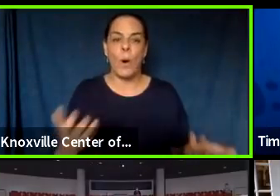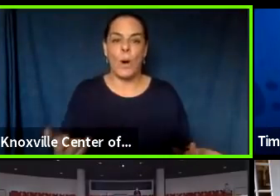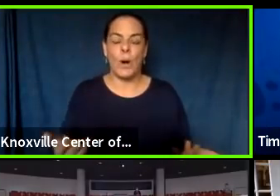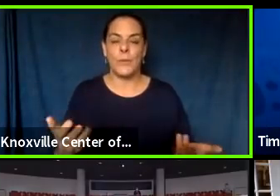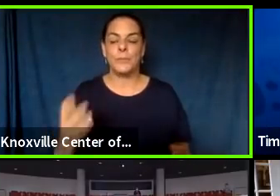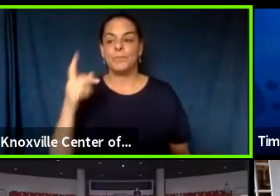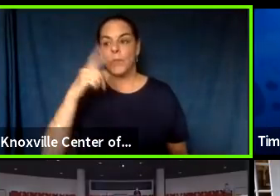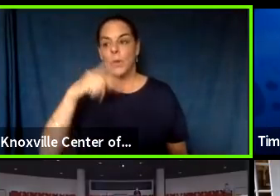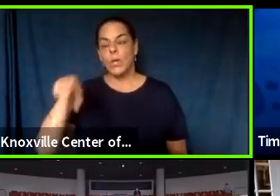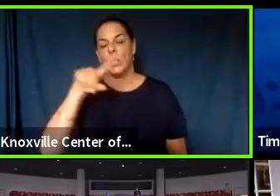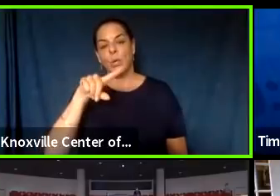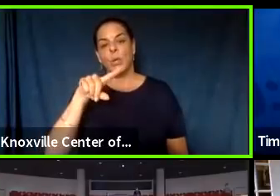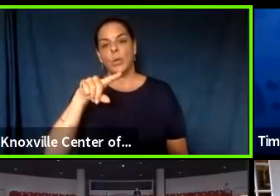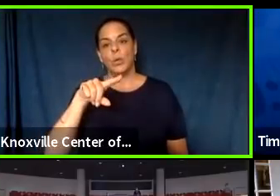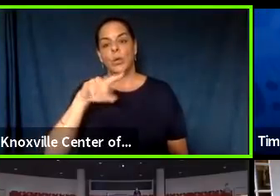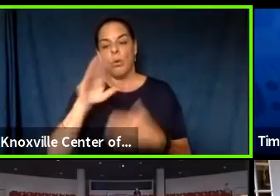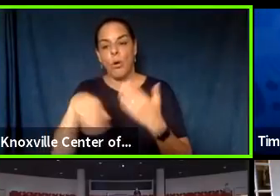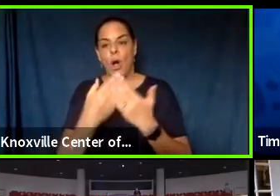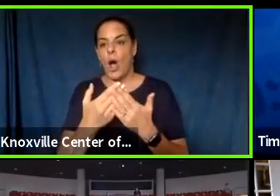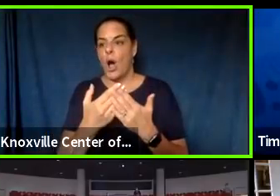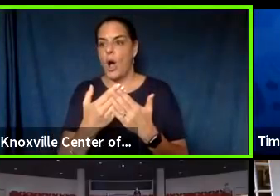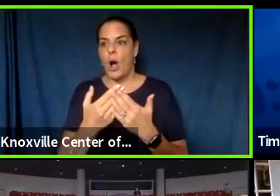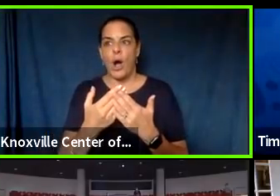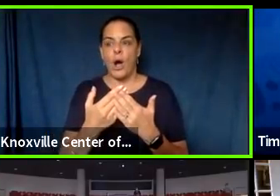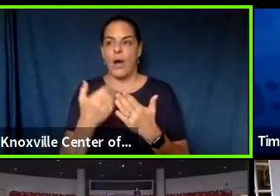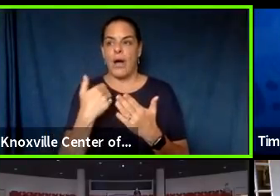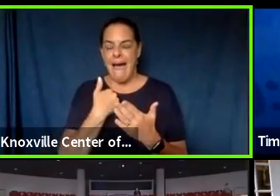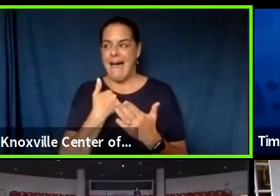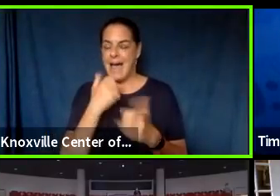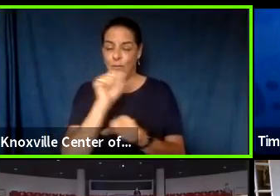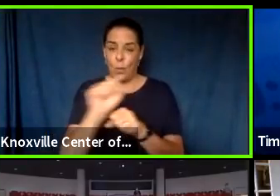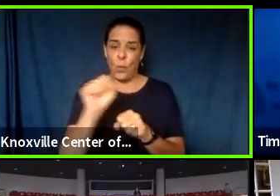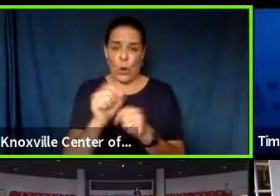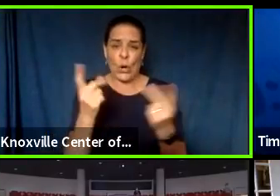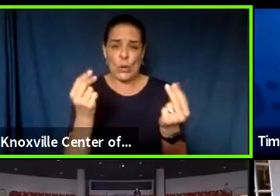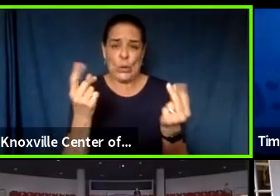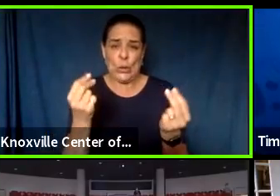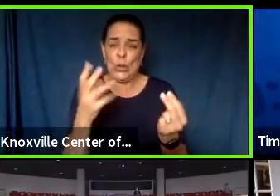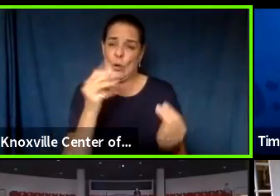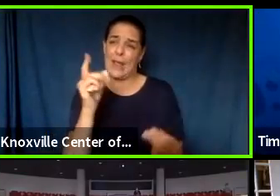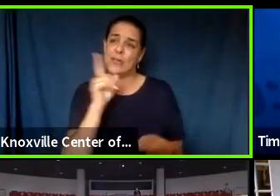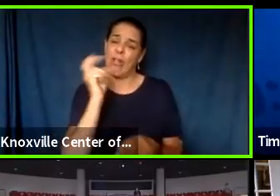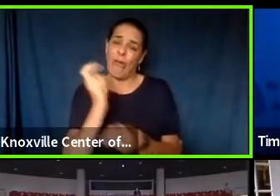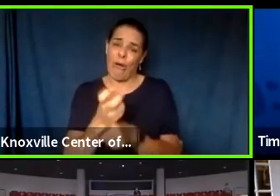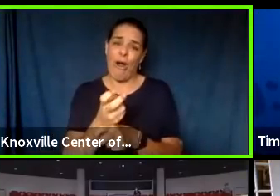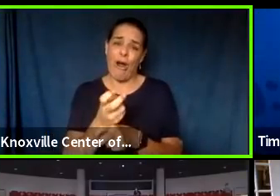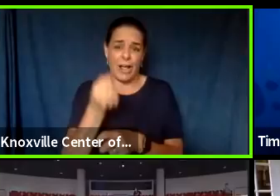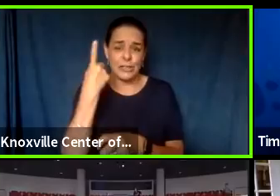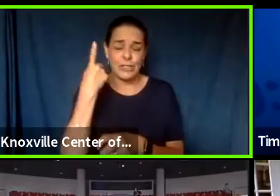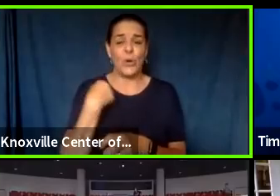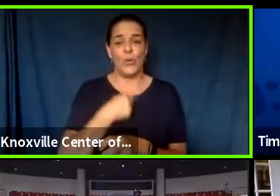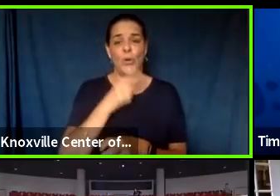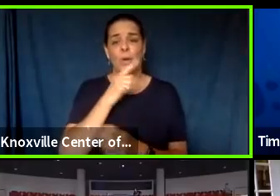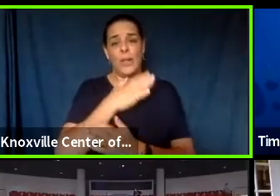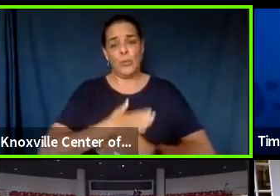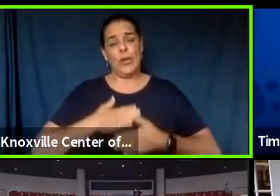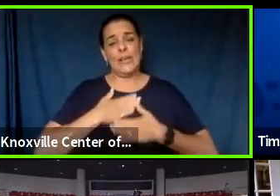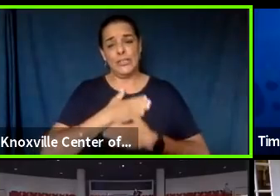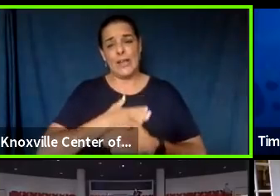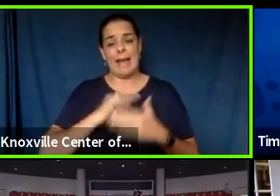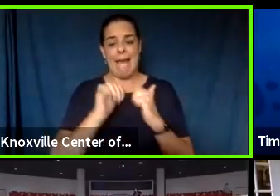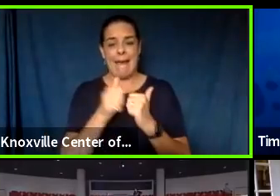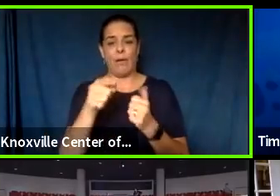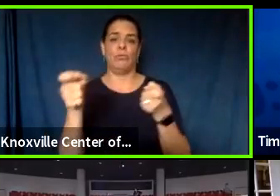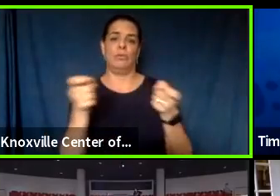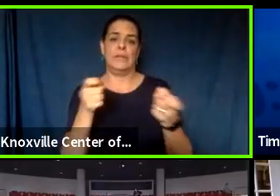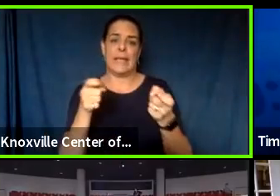You've all got a needle to thread here, and we really appreciate your hard work. We really appreciate the way you're